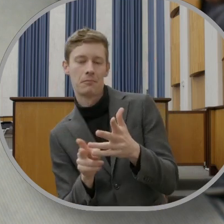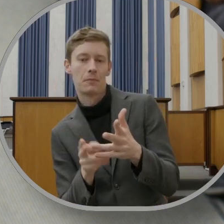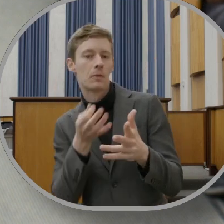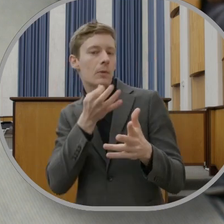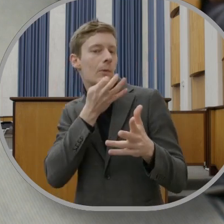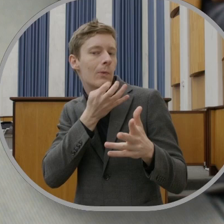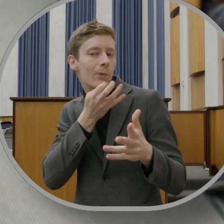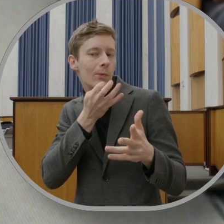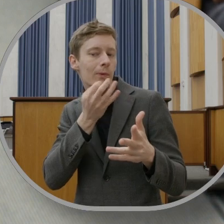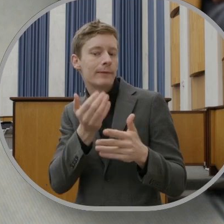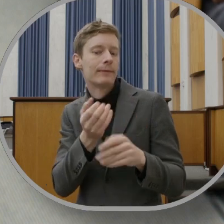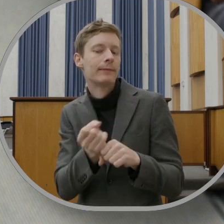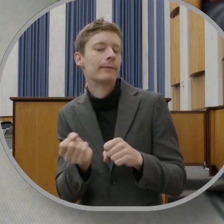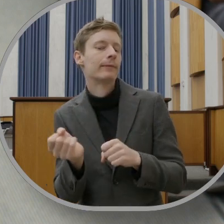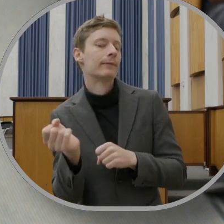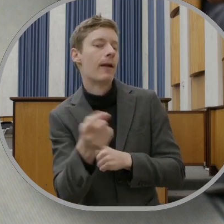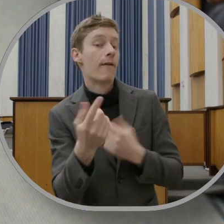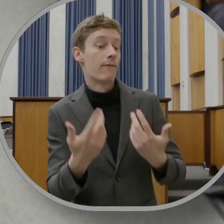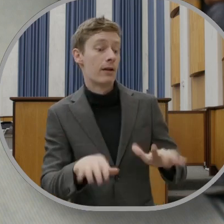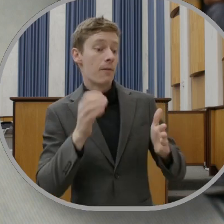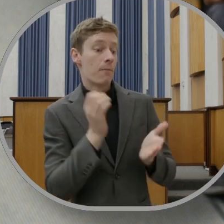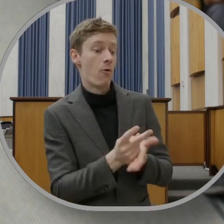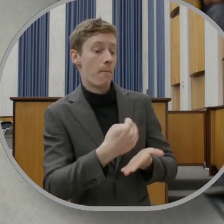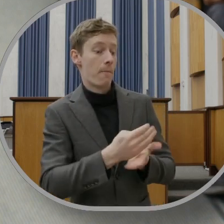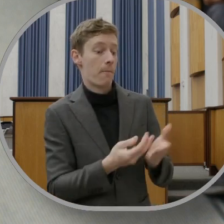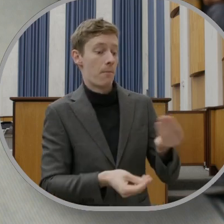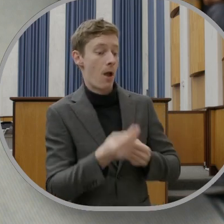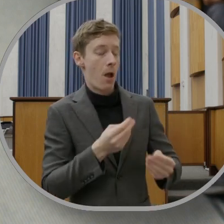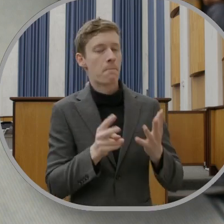shortly after we finalize the FY25 budget.